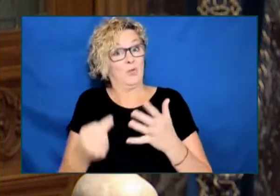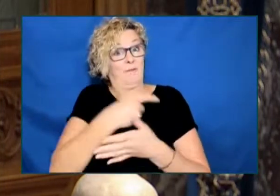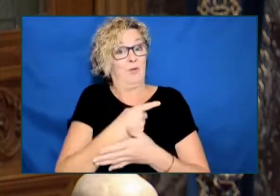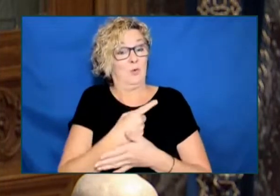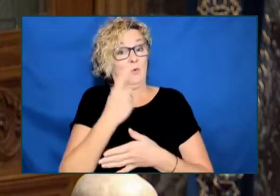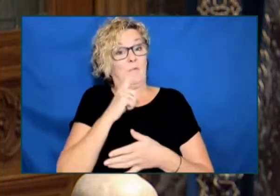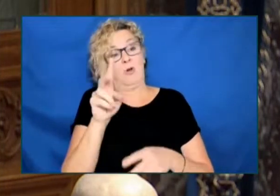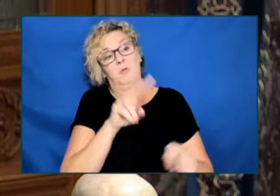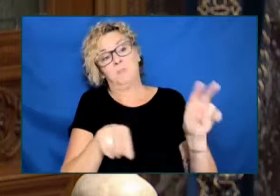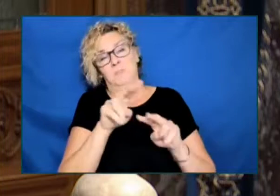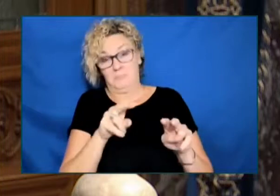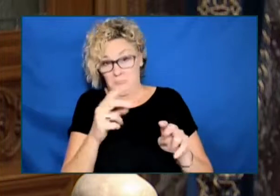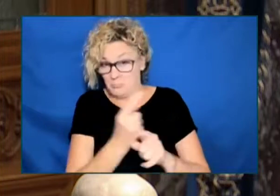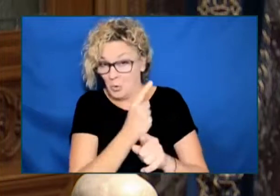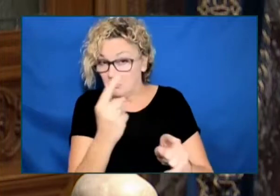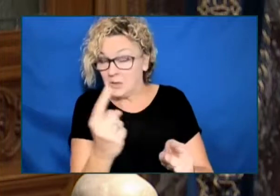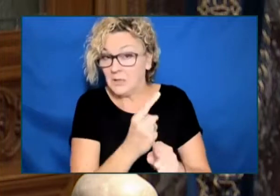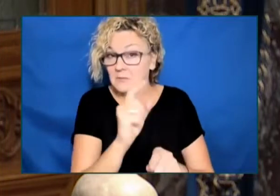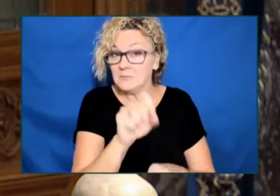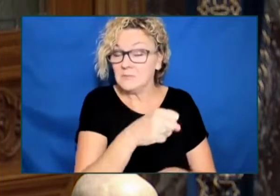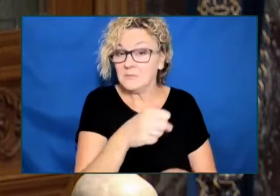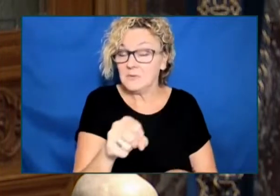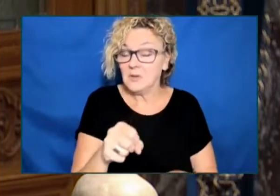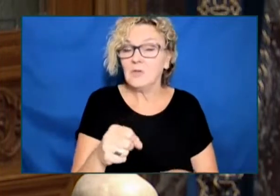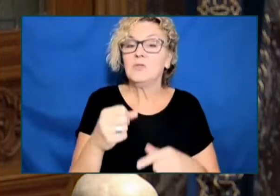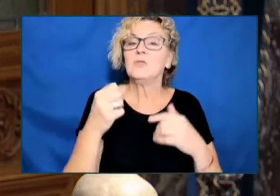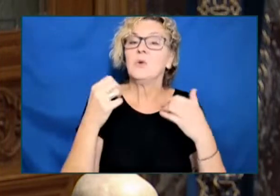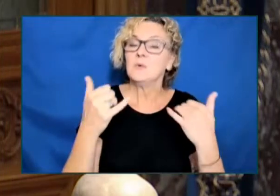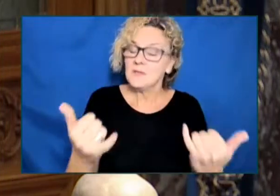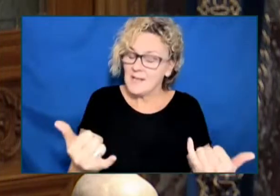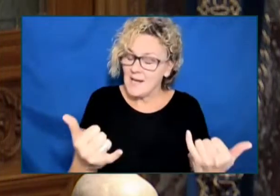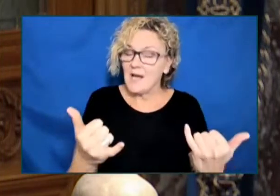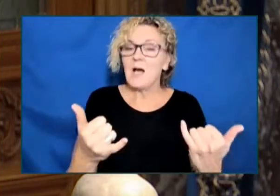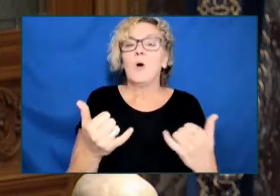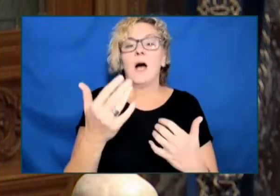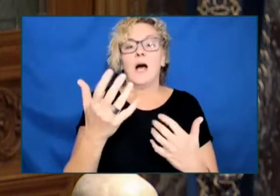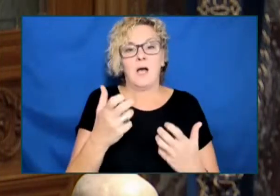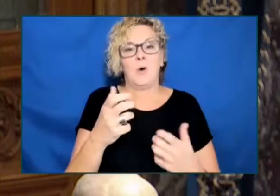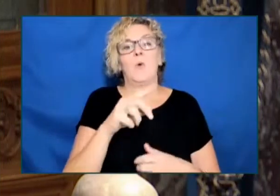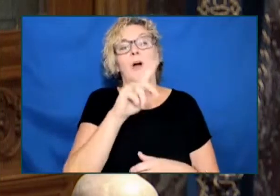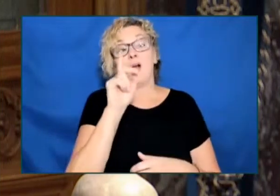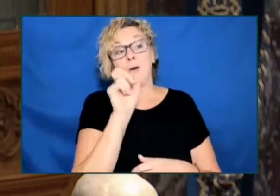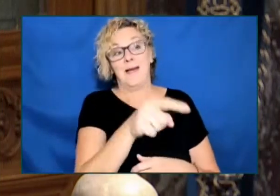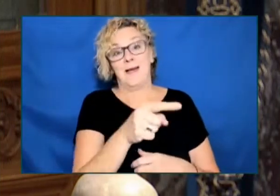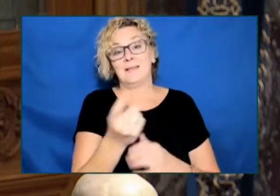Honourable Speaker, through you, I'll ask the question in a way that the Minister can understand.